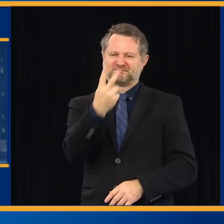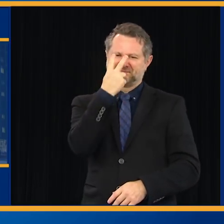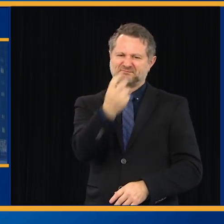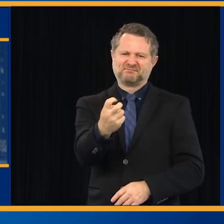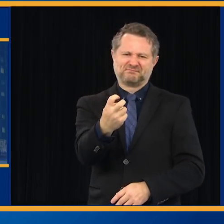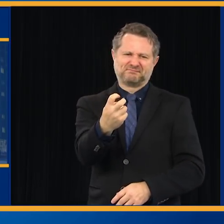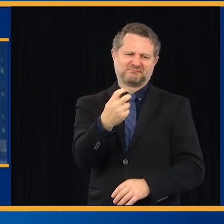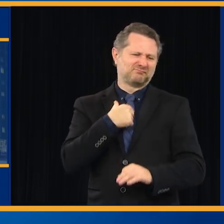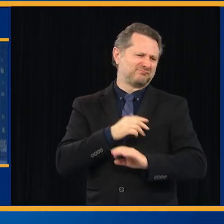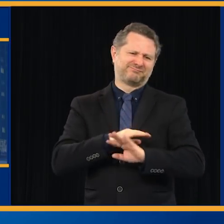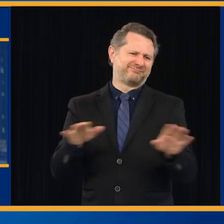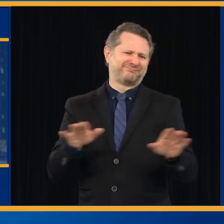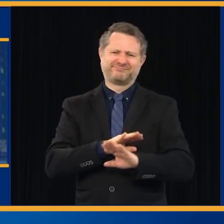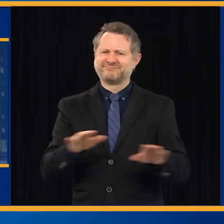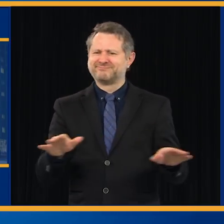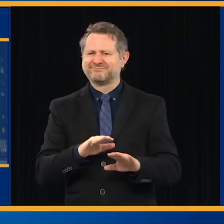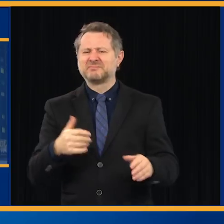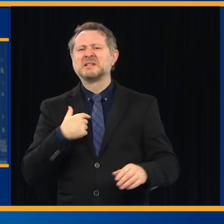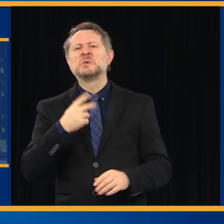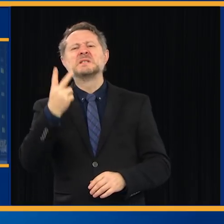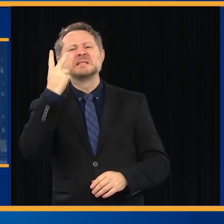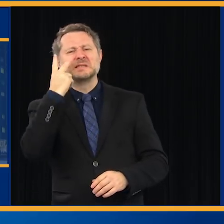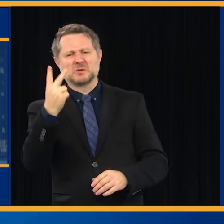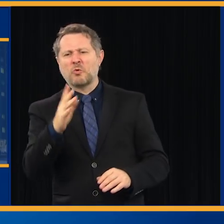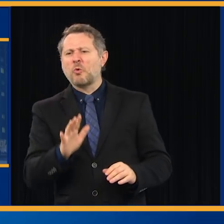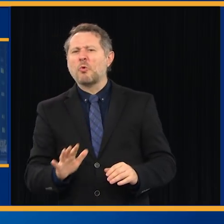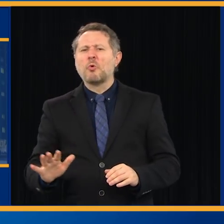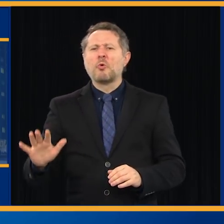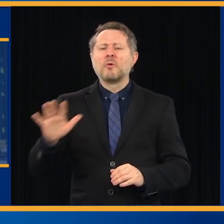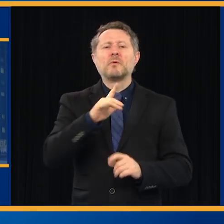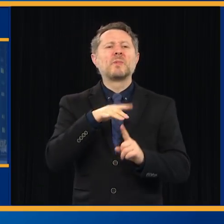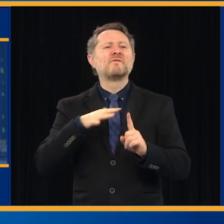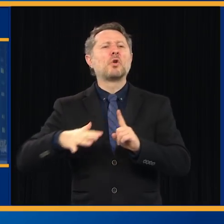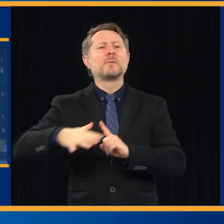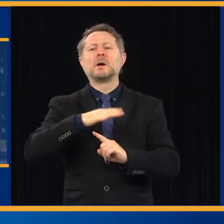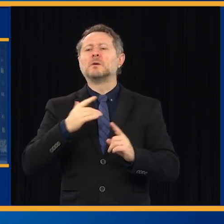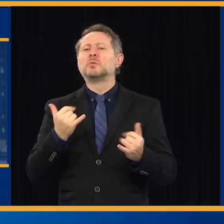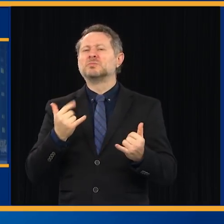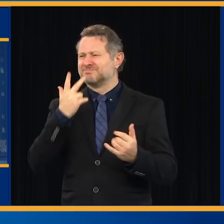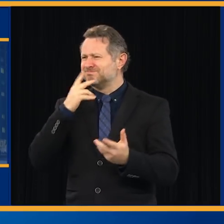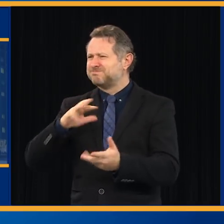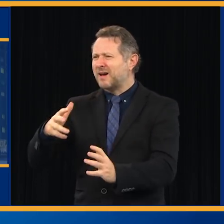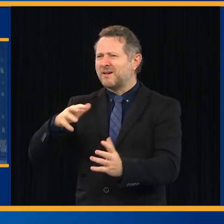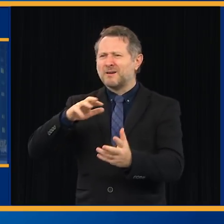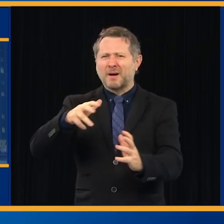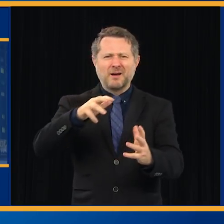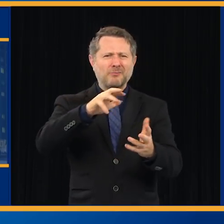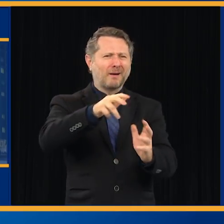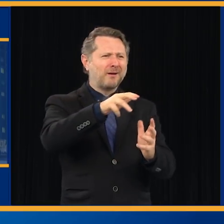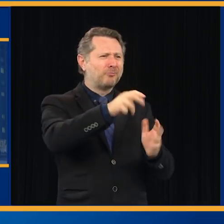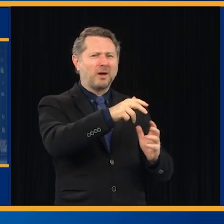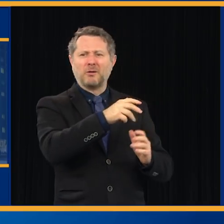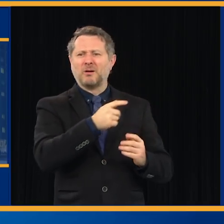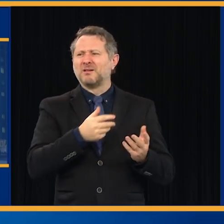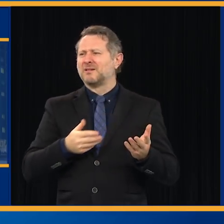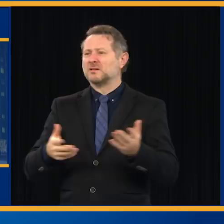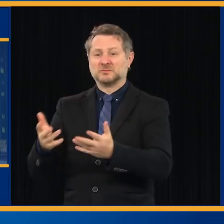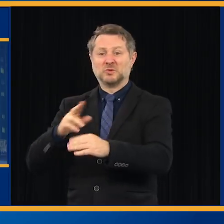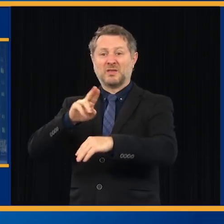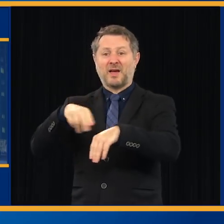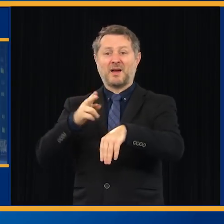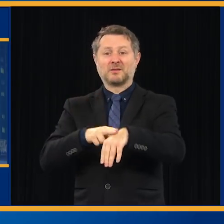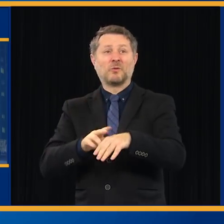seeing increasing threats all across the board, environmental threats, Mother Nature, natural